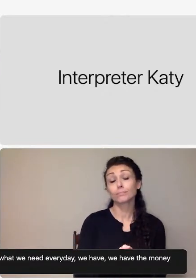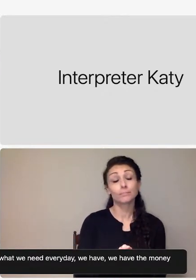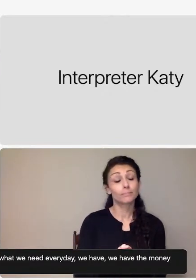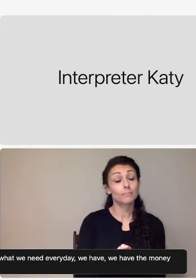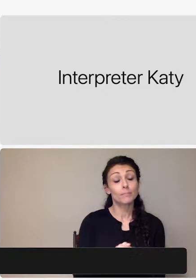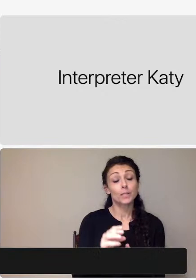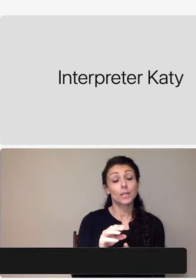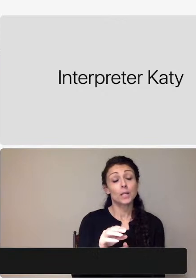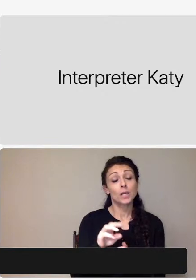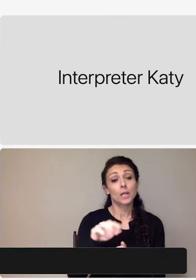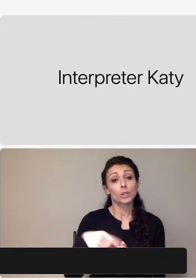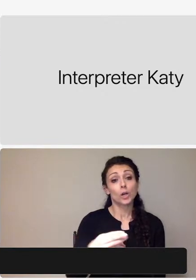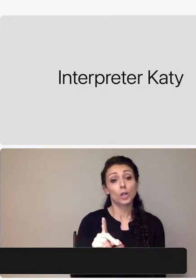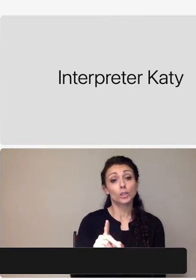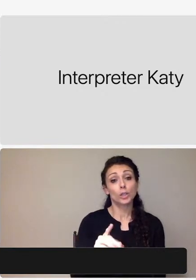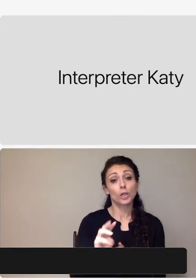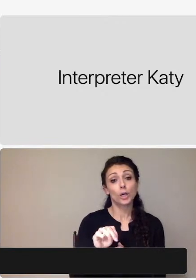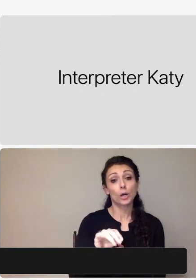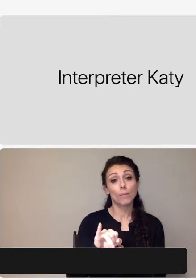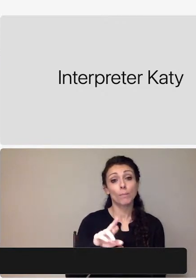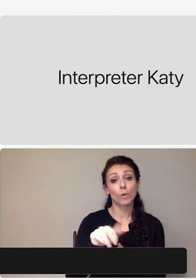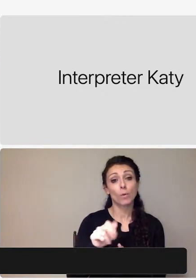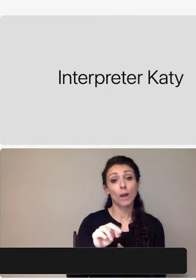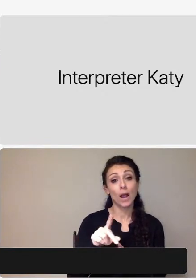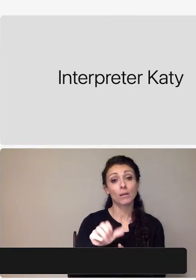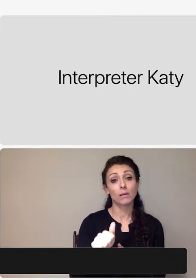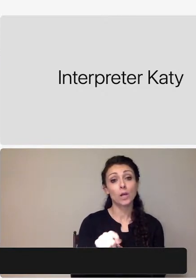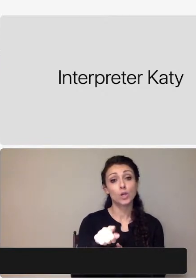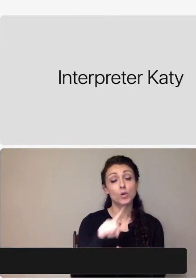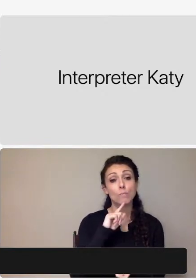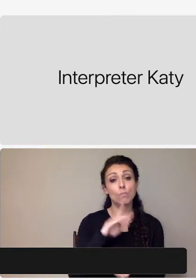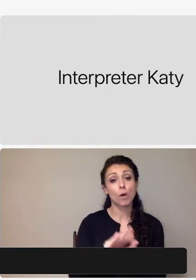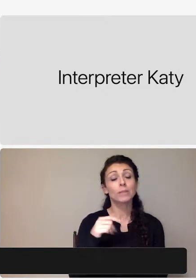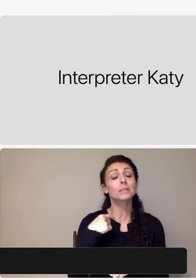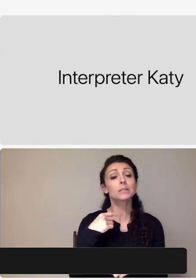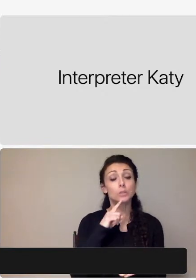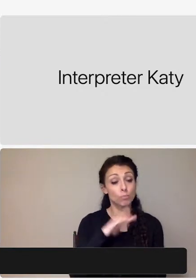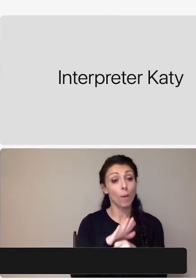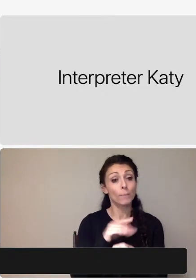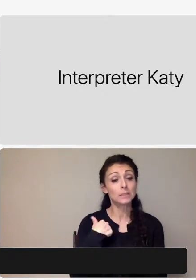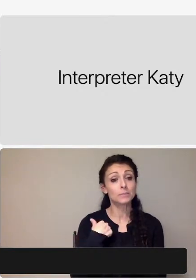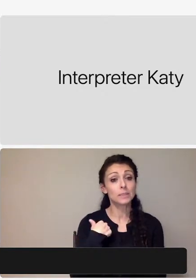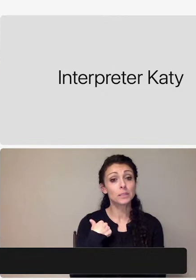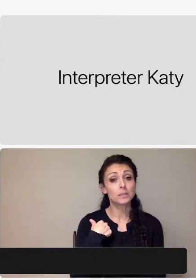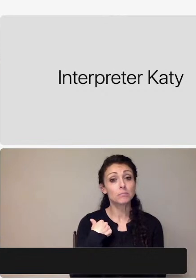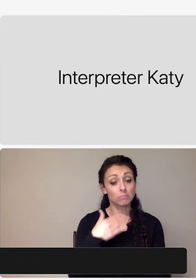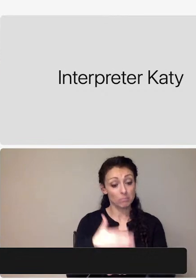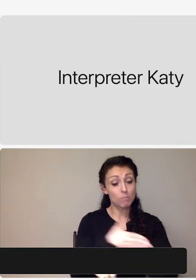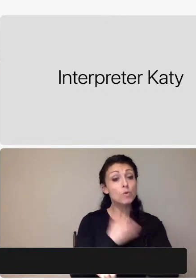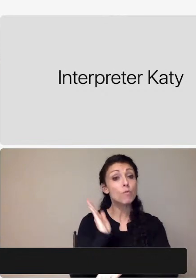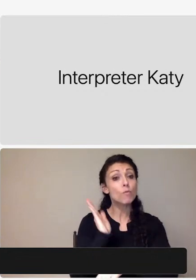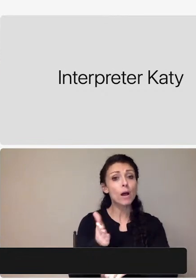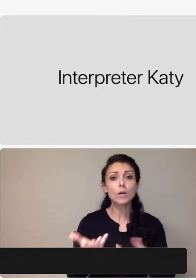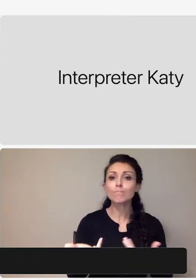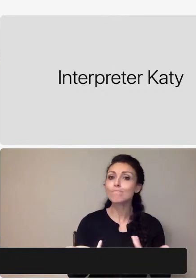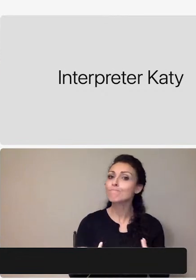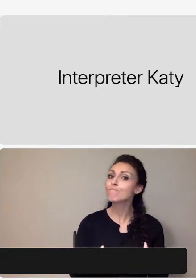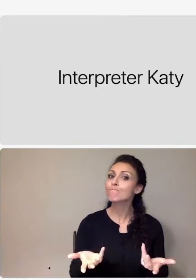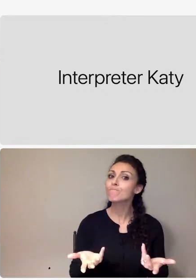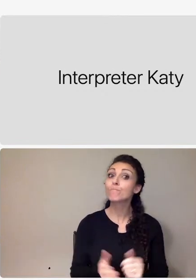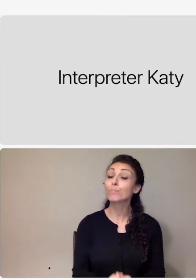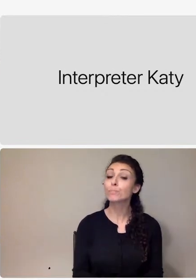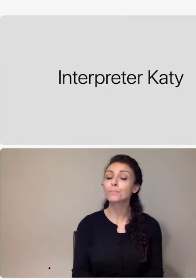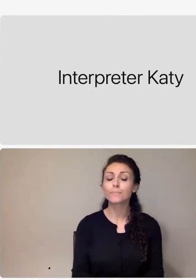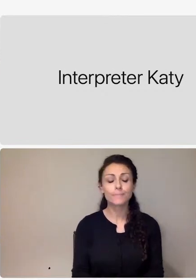was going to get better and um it has to and shane and